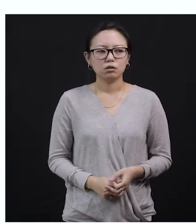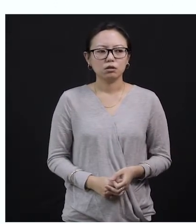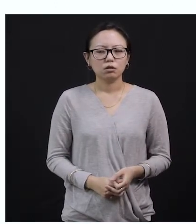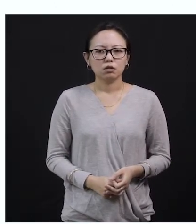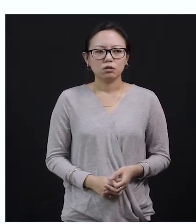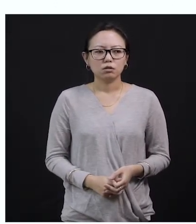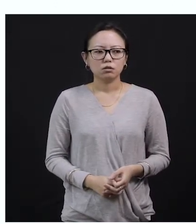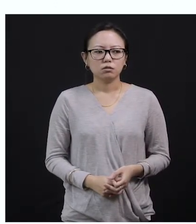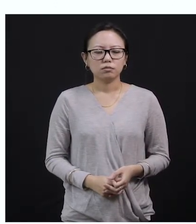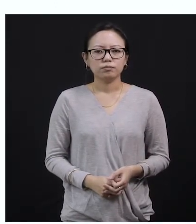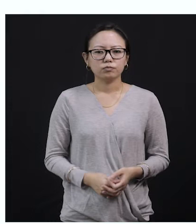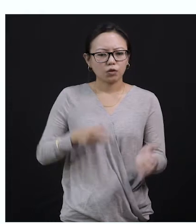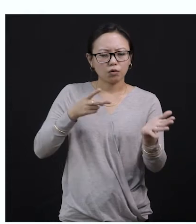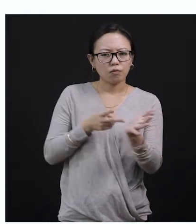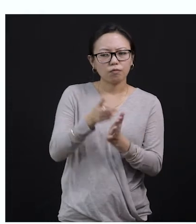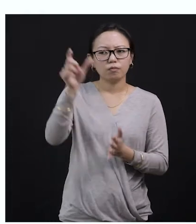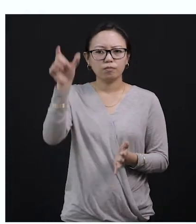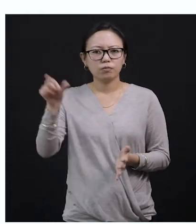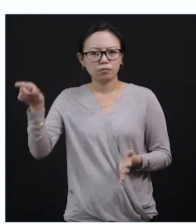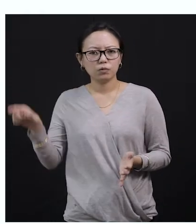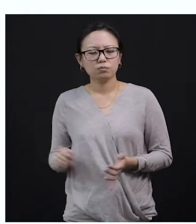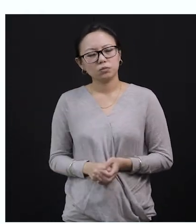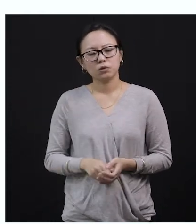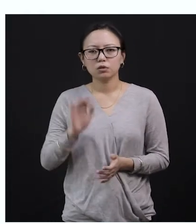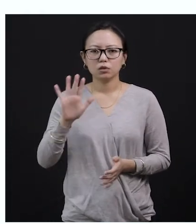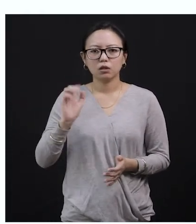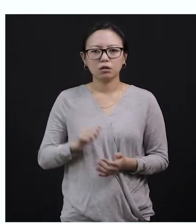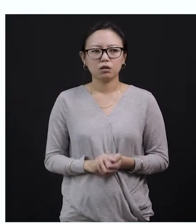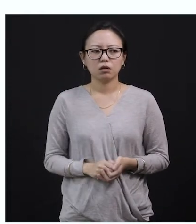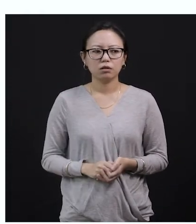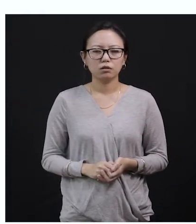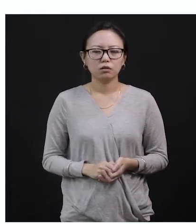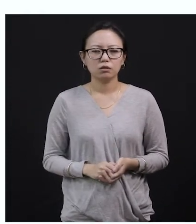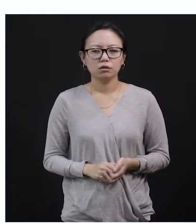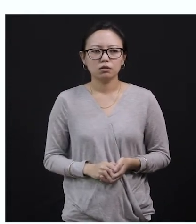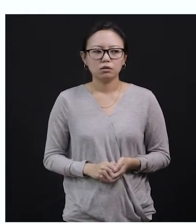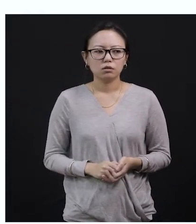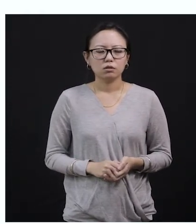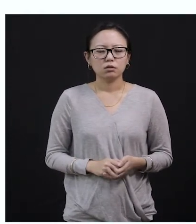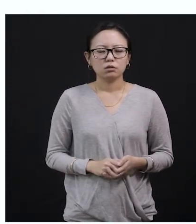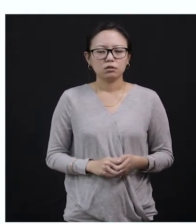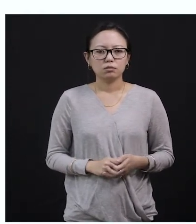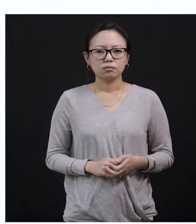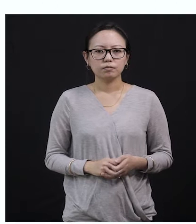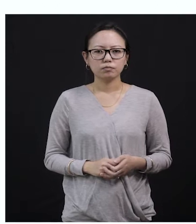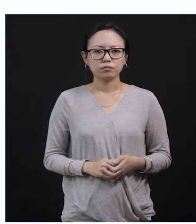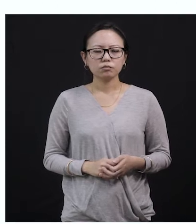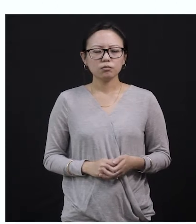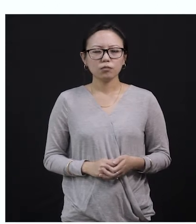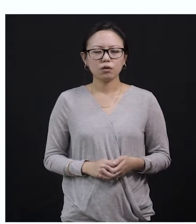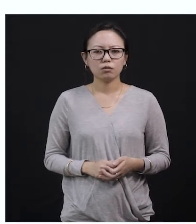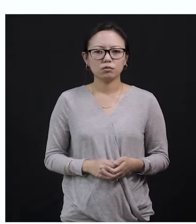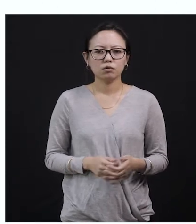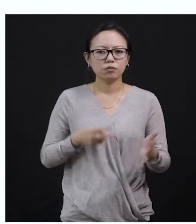works. Also there were farmers who involved in the farming work in agriculture, and they were great source